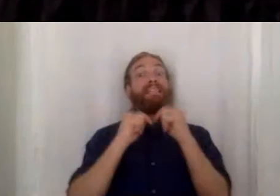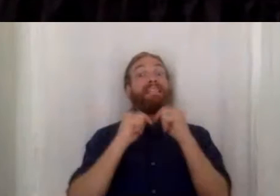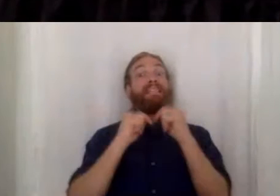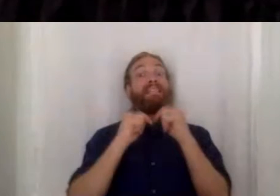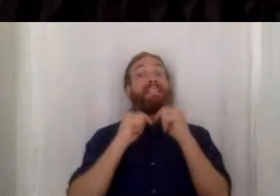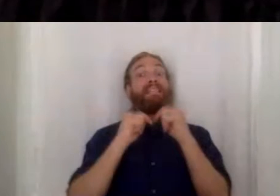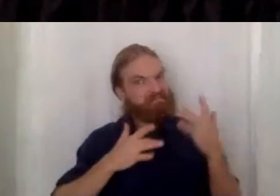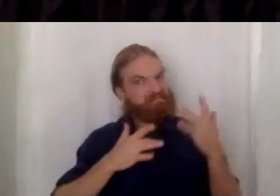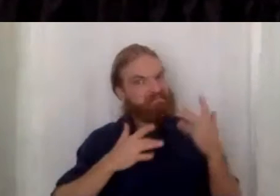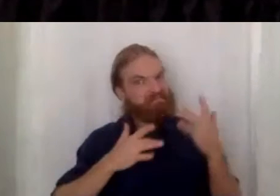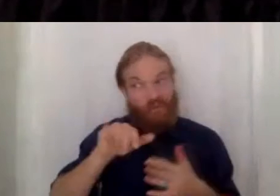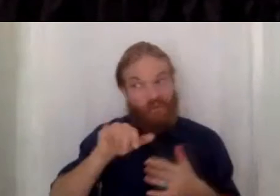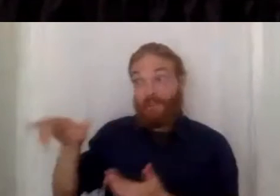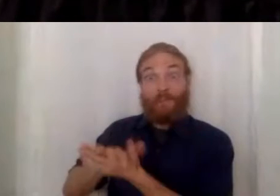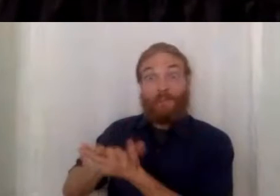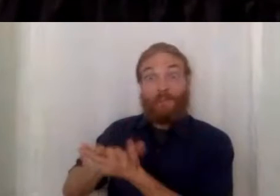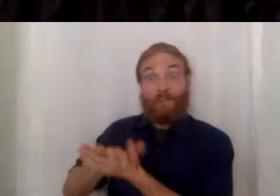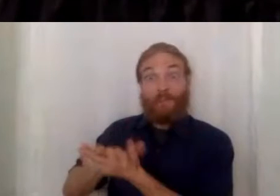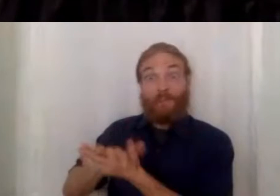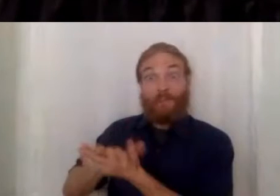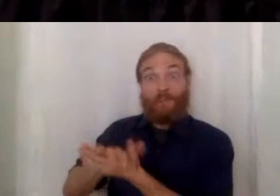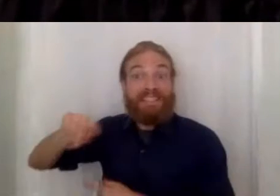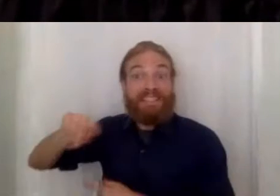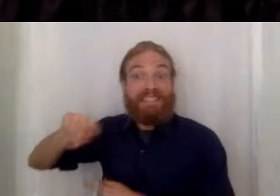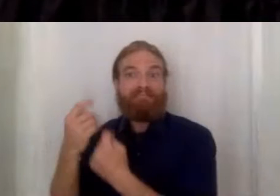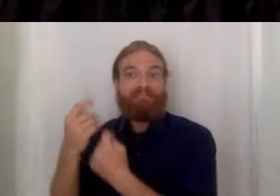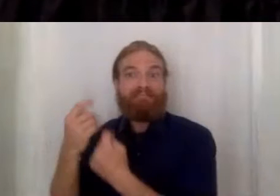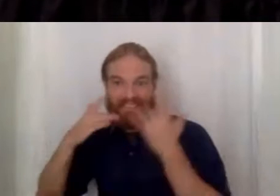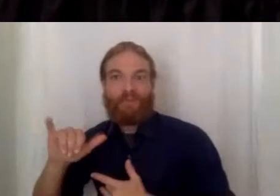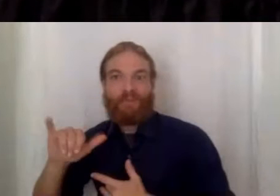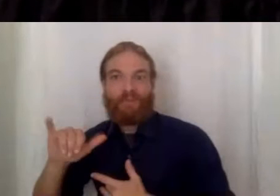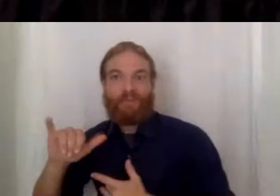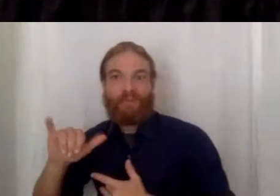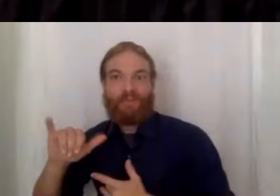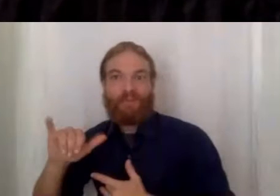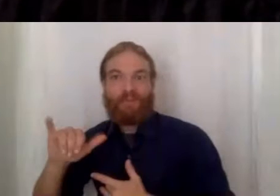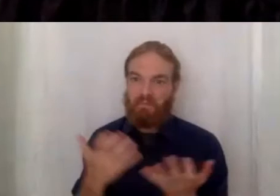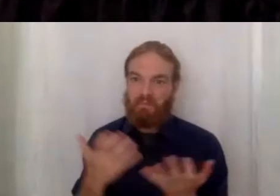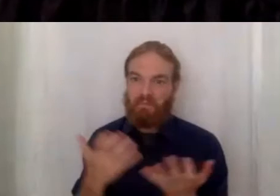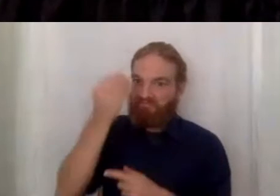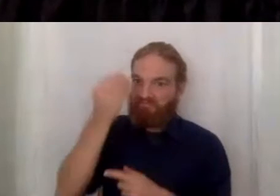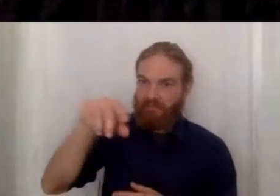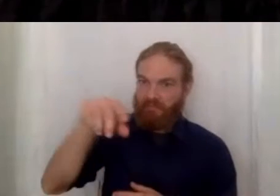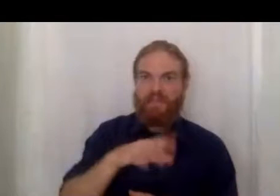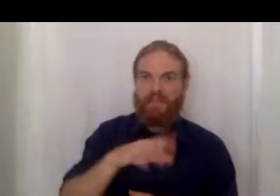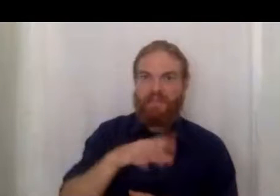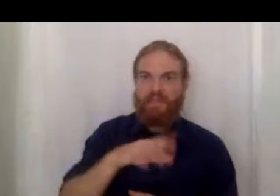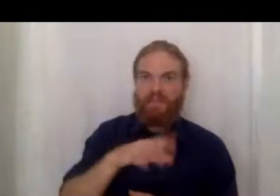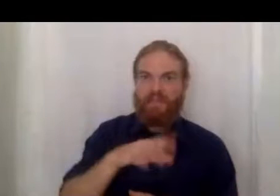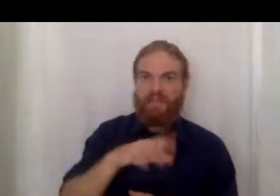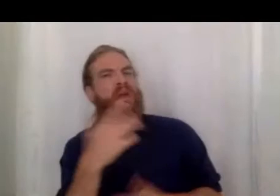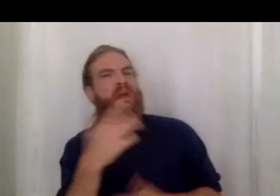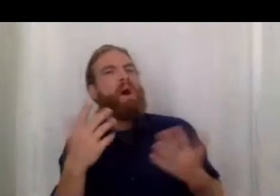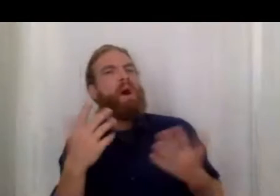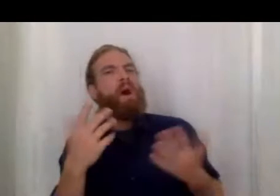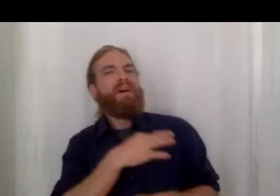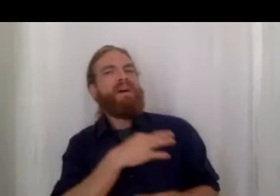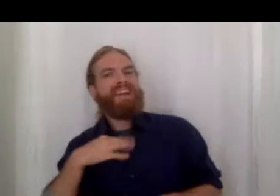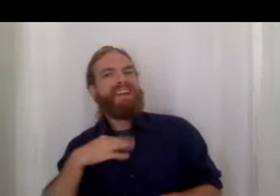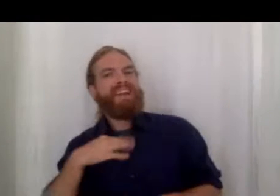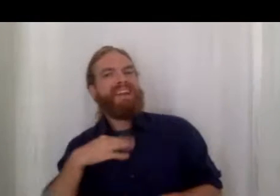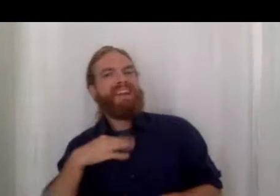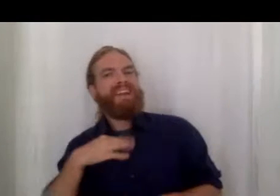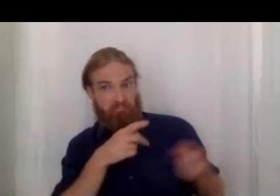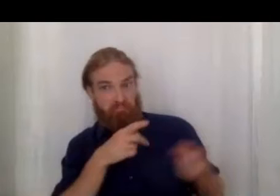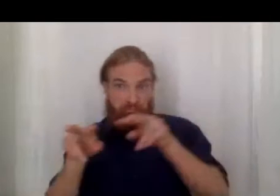Yeah, question? Haley, what about staff? Are you seeing any cases among the staff in the schools or in the districts compared